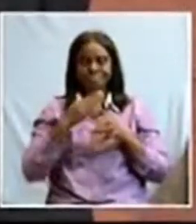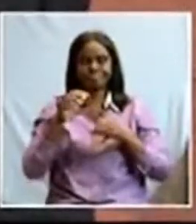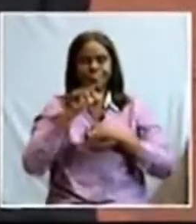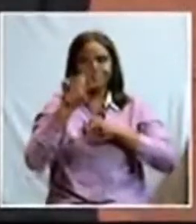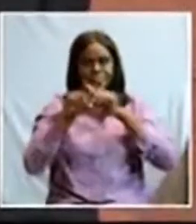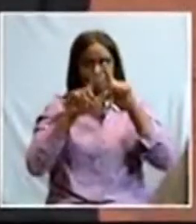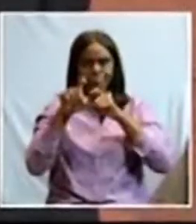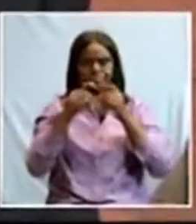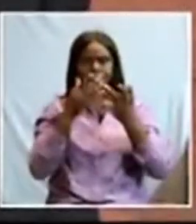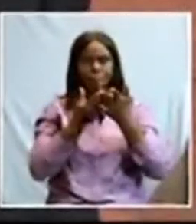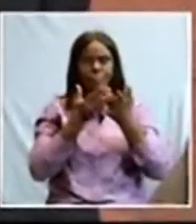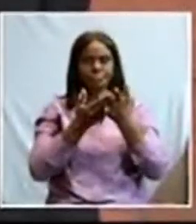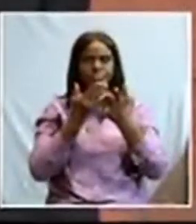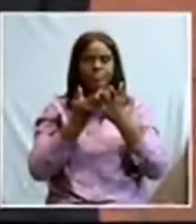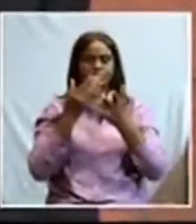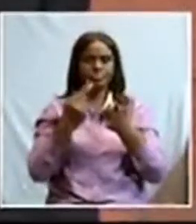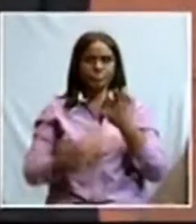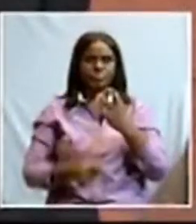here